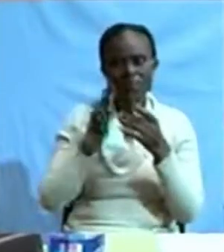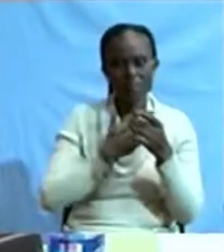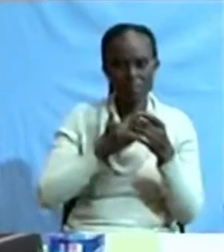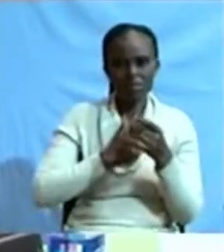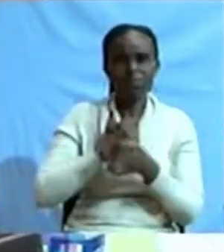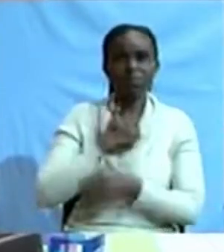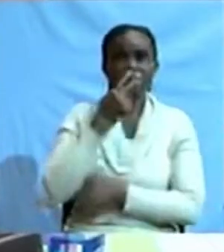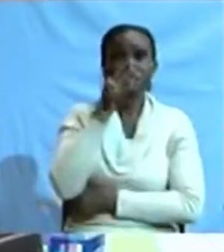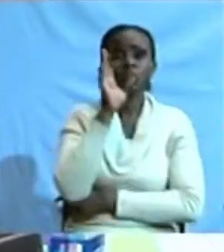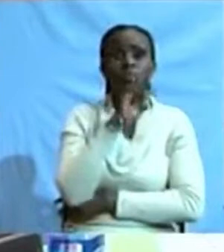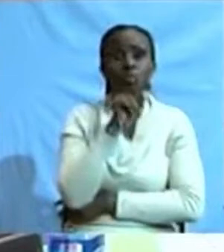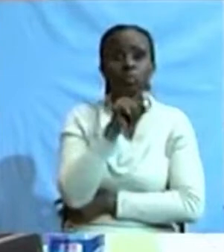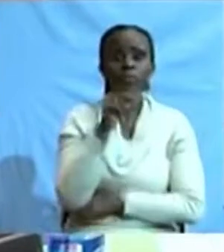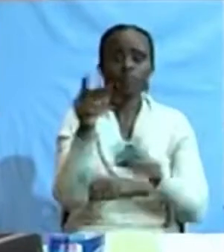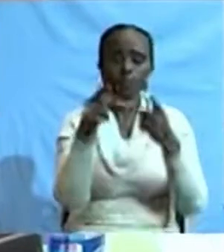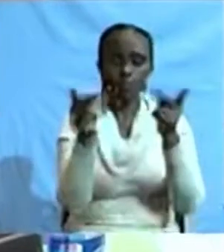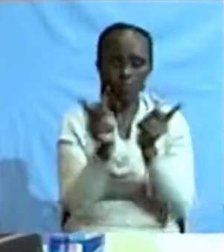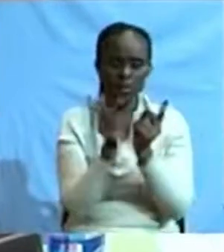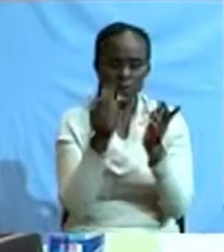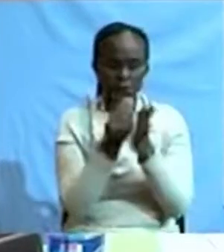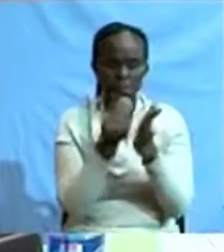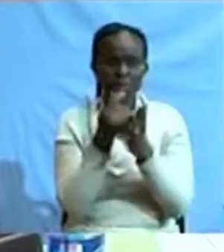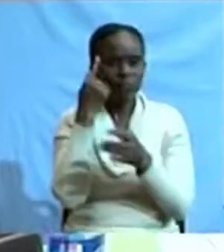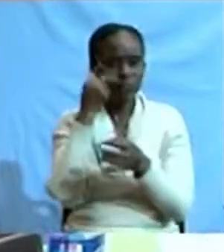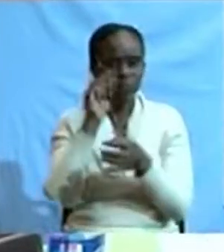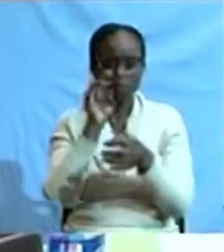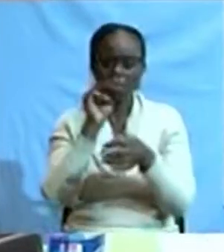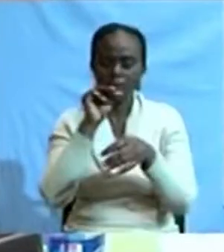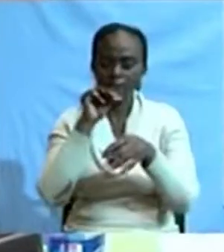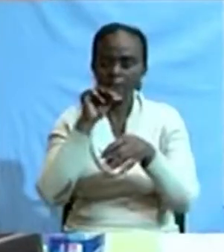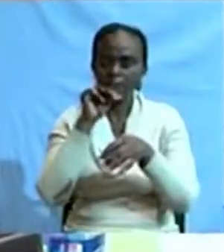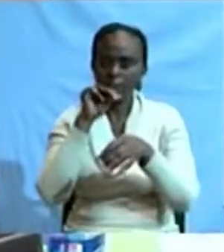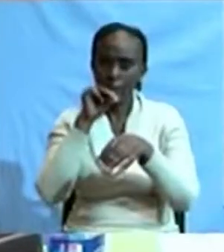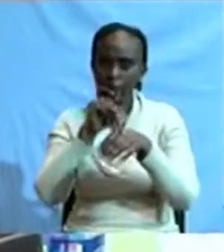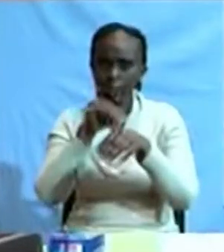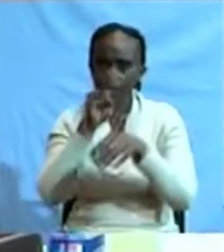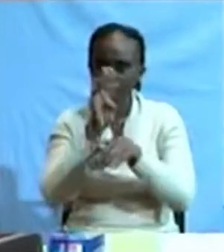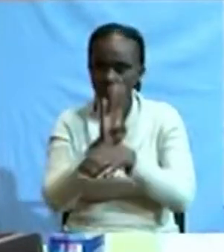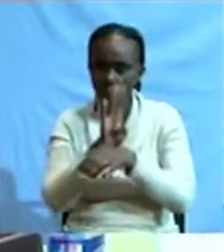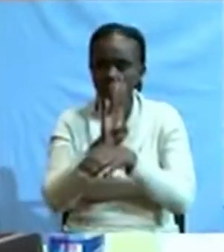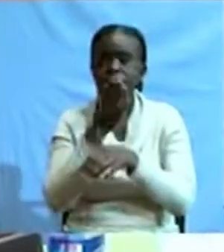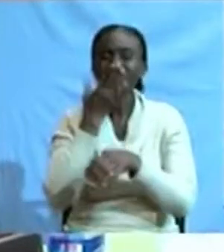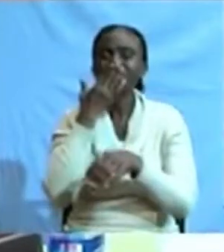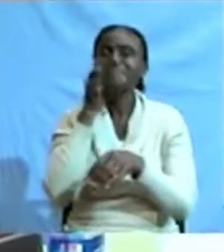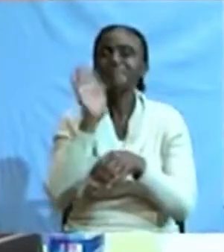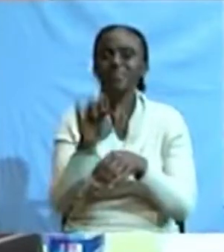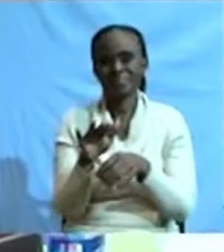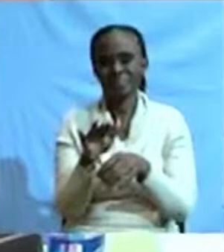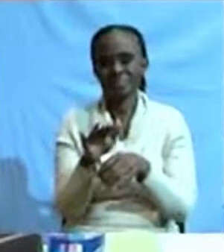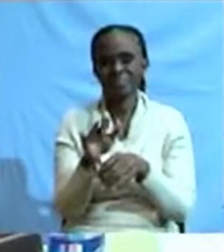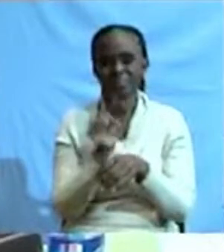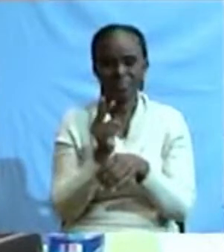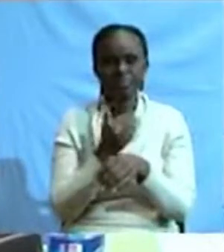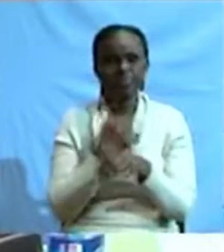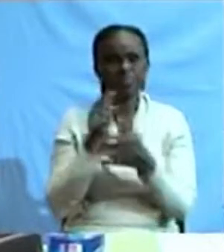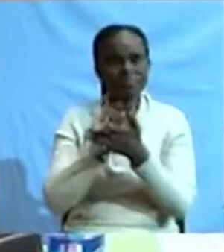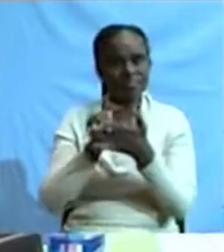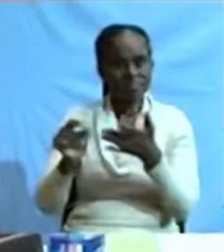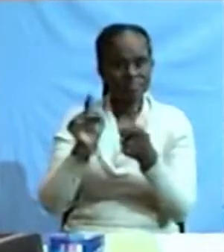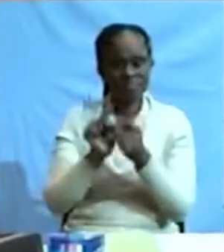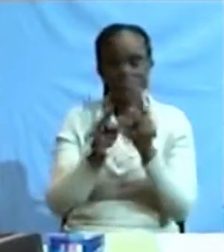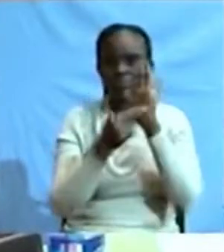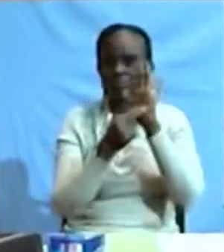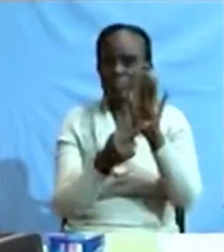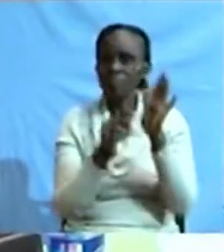that the financial position for Mbala Municipal Council is quite bad. So we've written, I think it's there